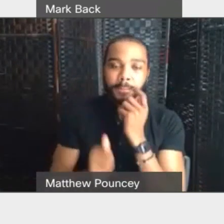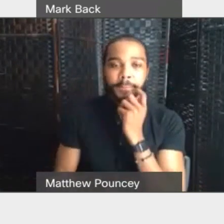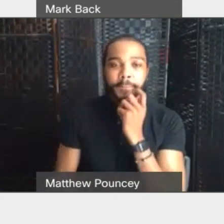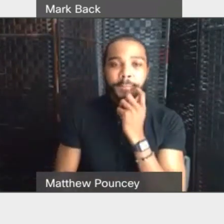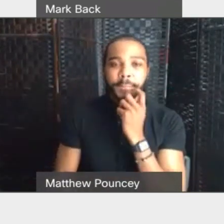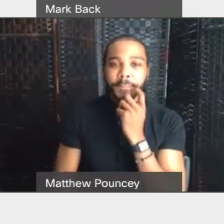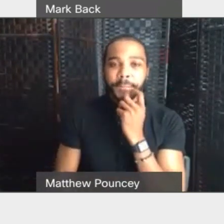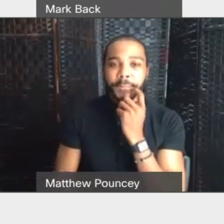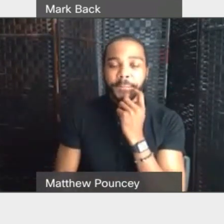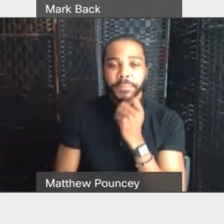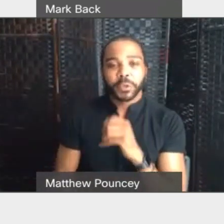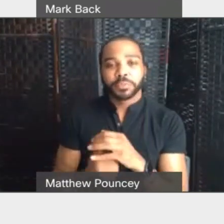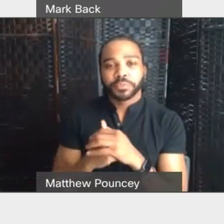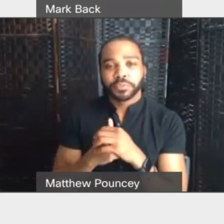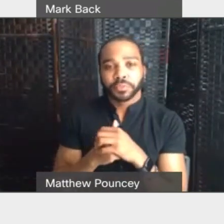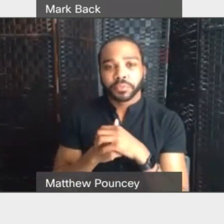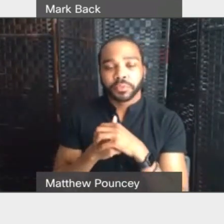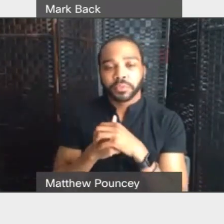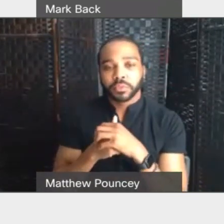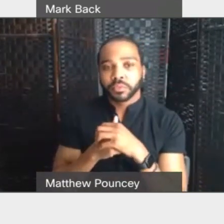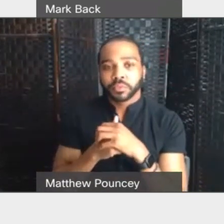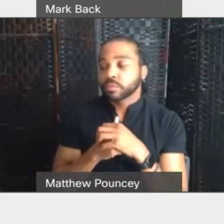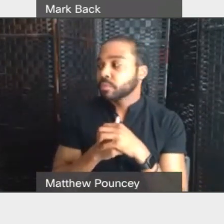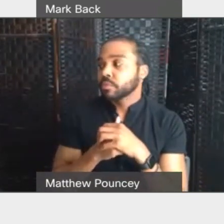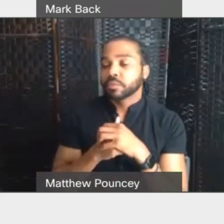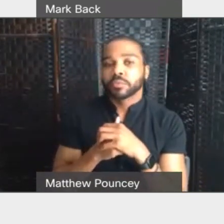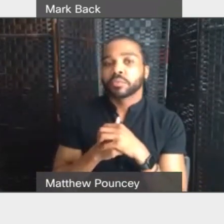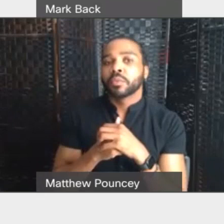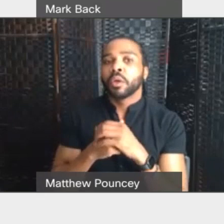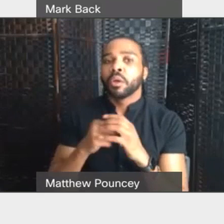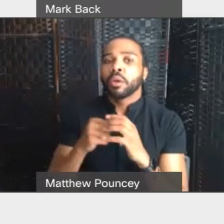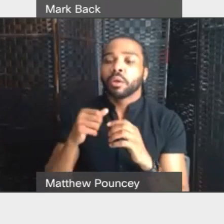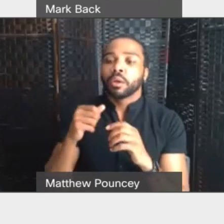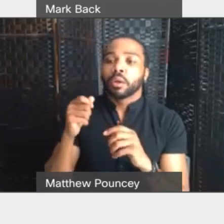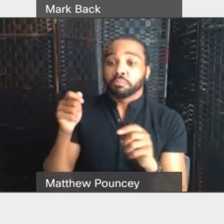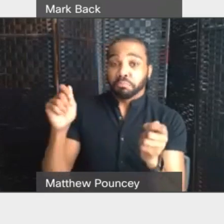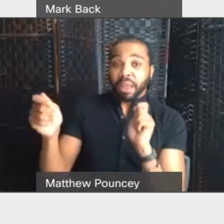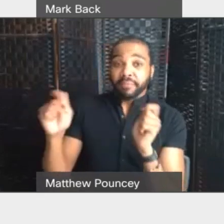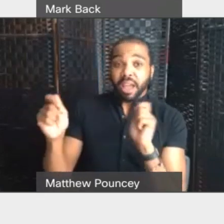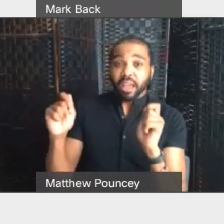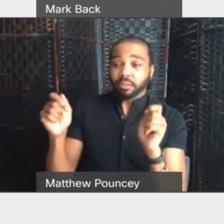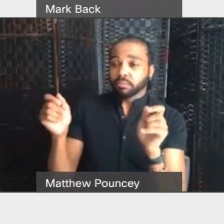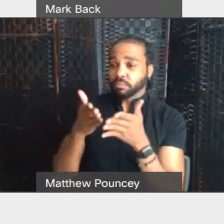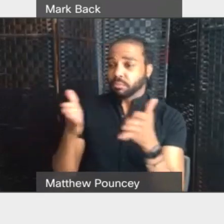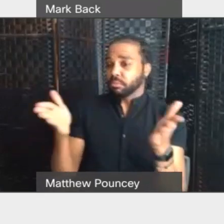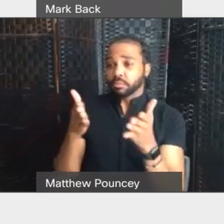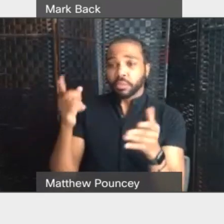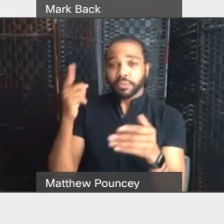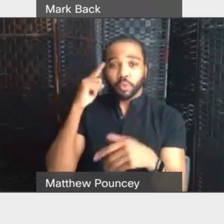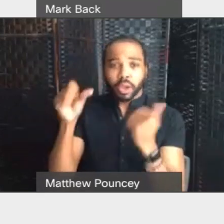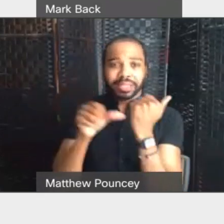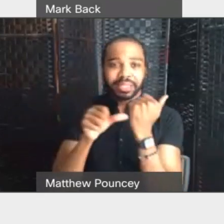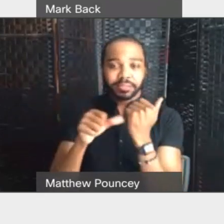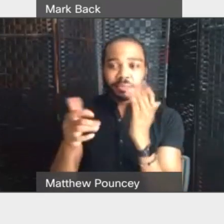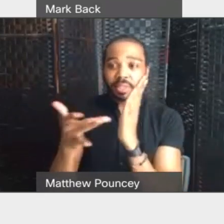In terms of modifying the service scope for assistive technology,